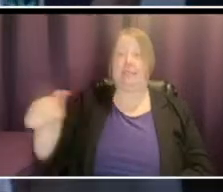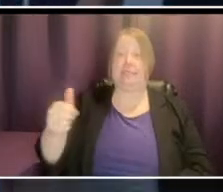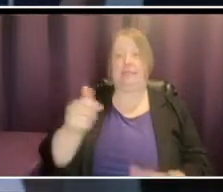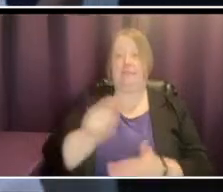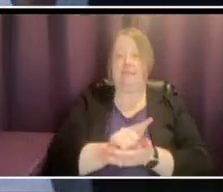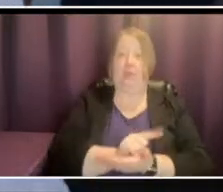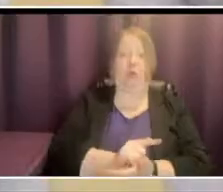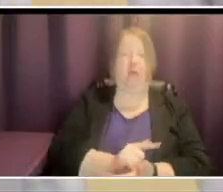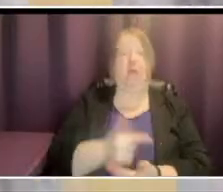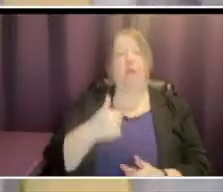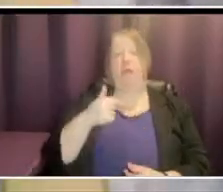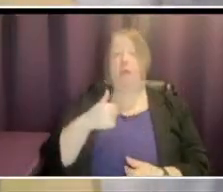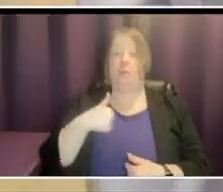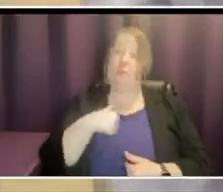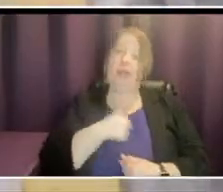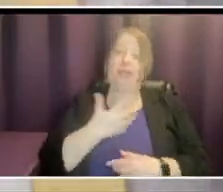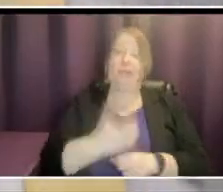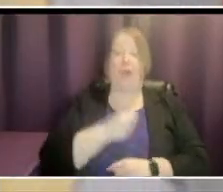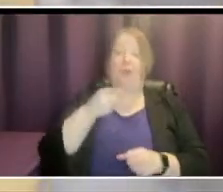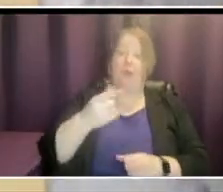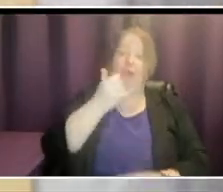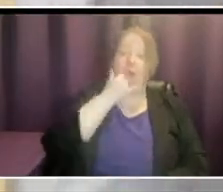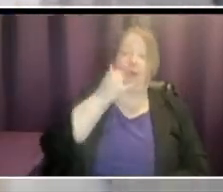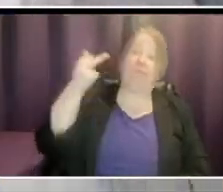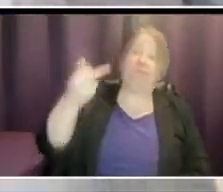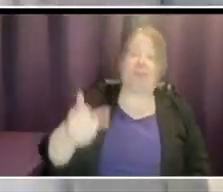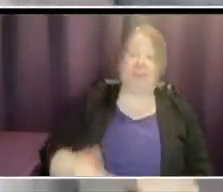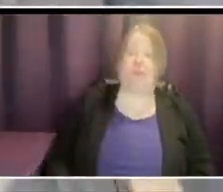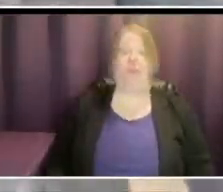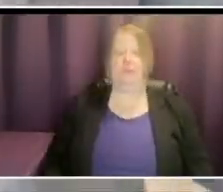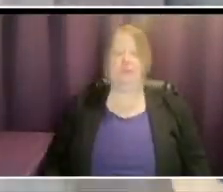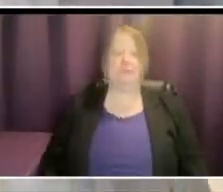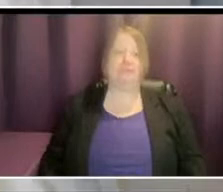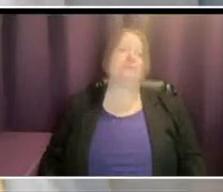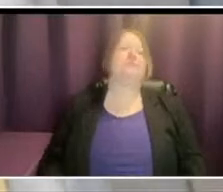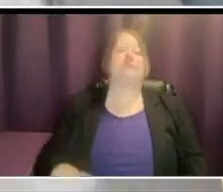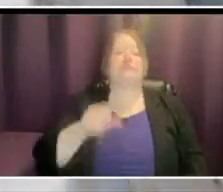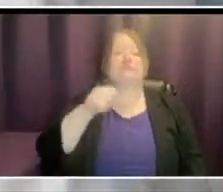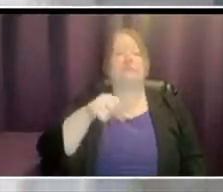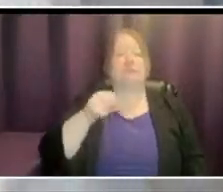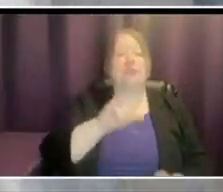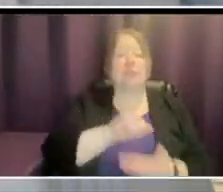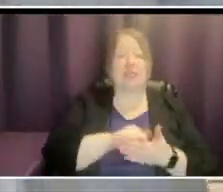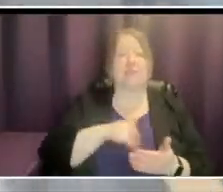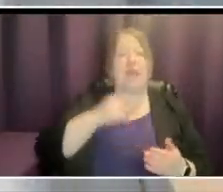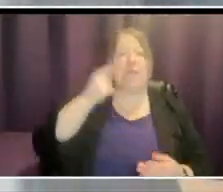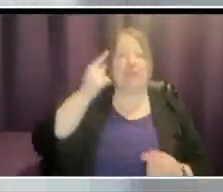you. ABC. I said, fuck the Lord and let's get right to the violence. That's what I'm saying. It's